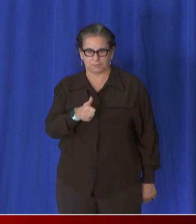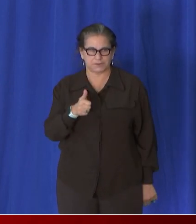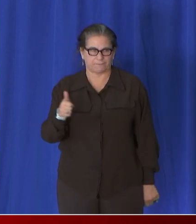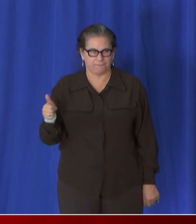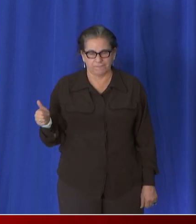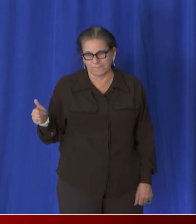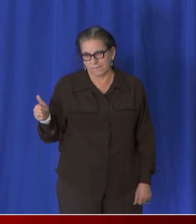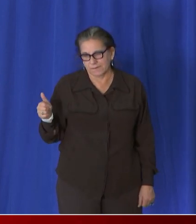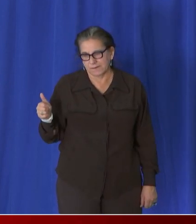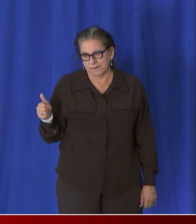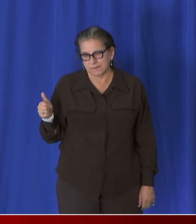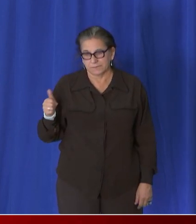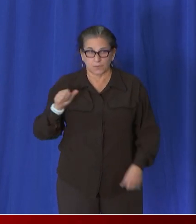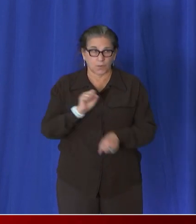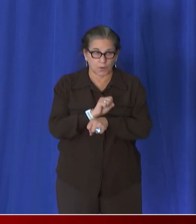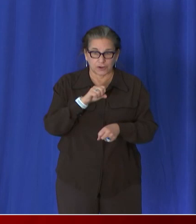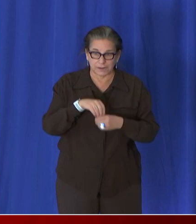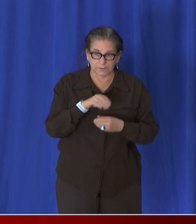reacted appropriately.